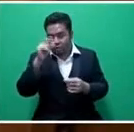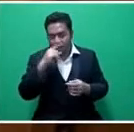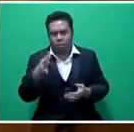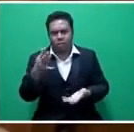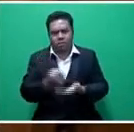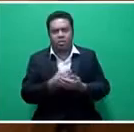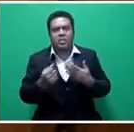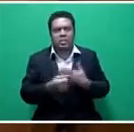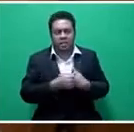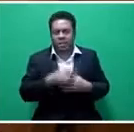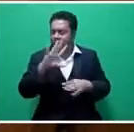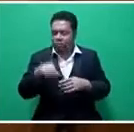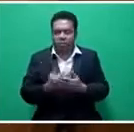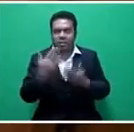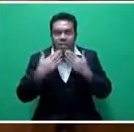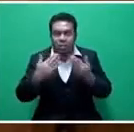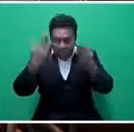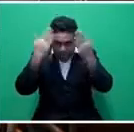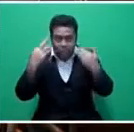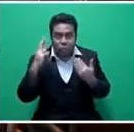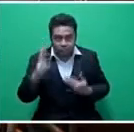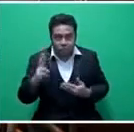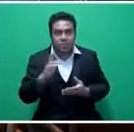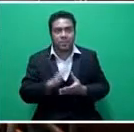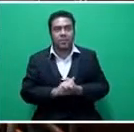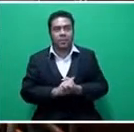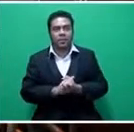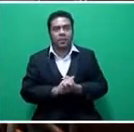is safe every single day. Thank you, Mr. Speaker.